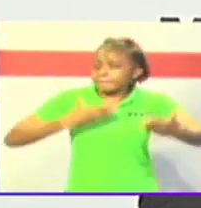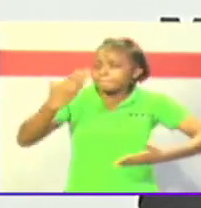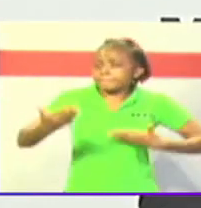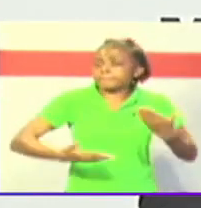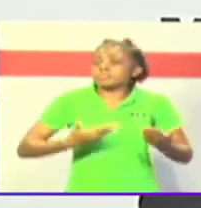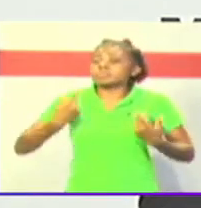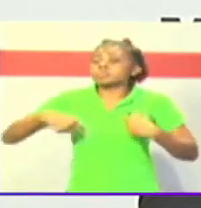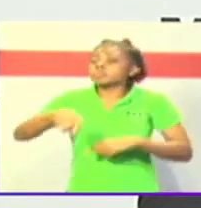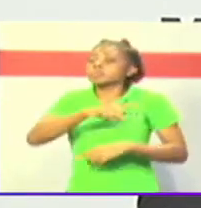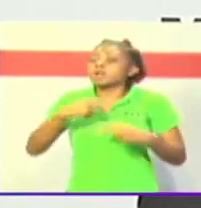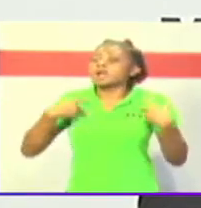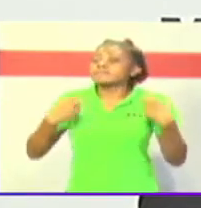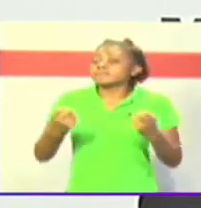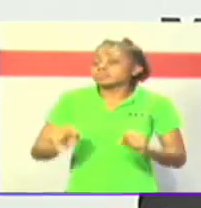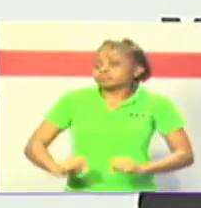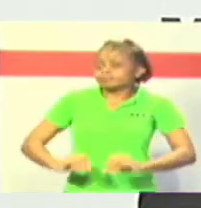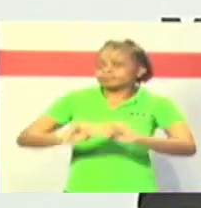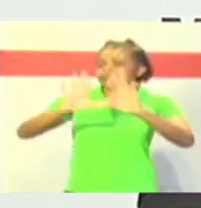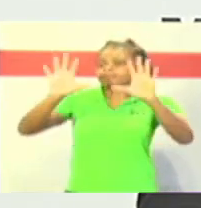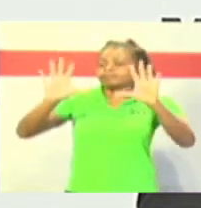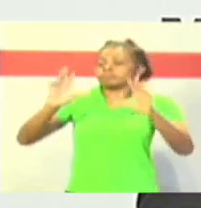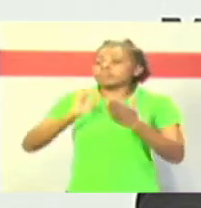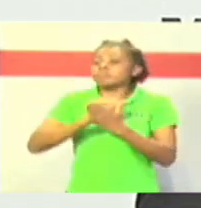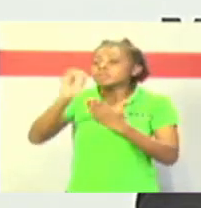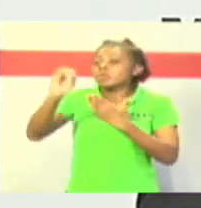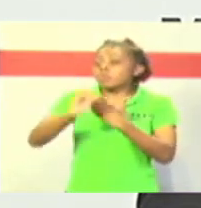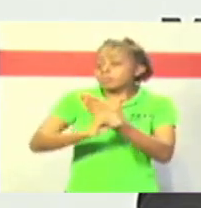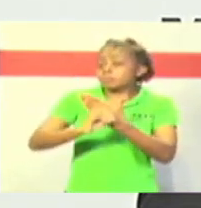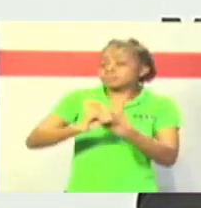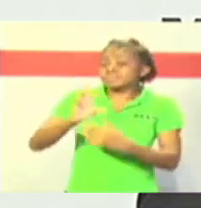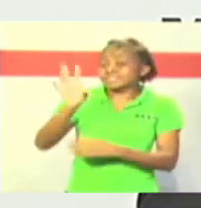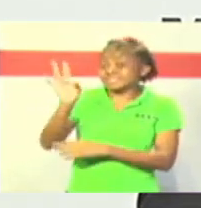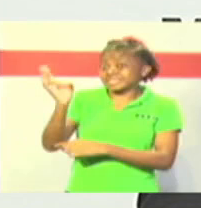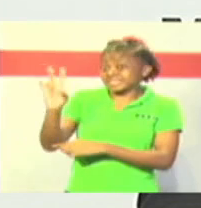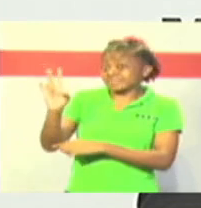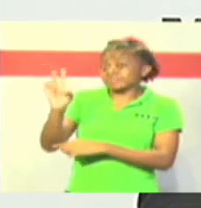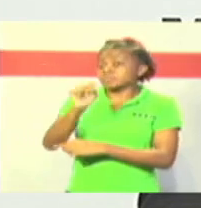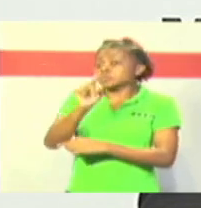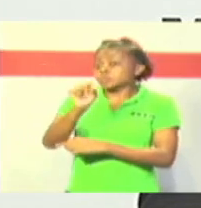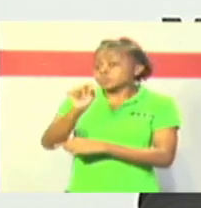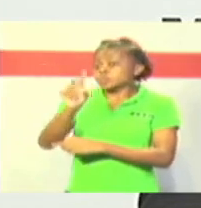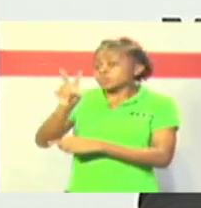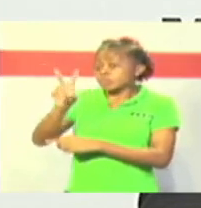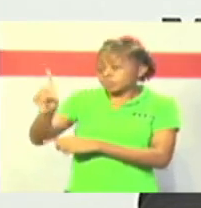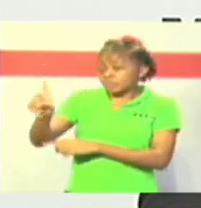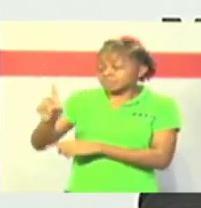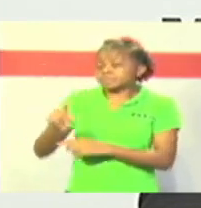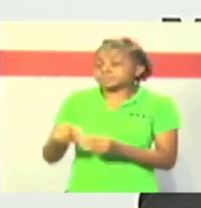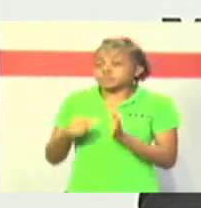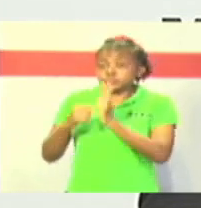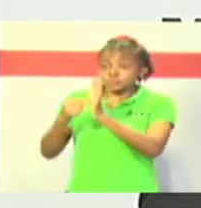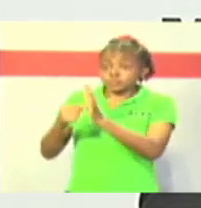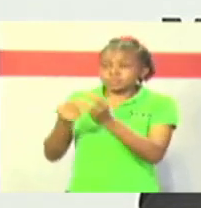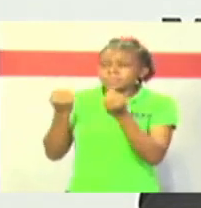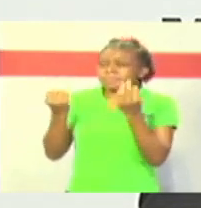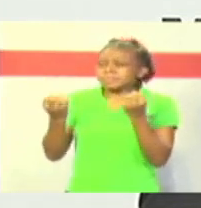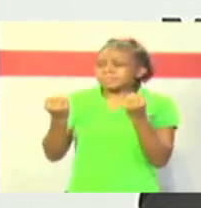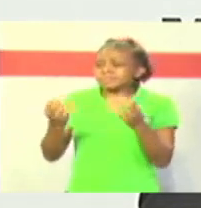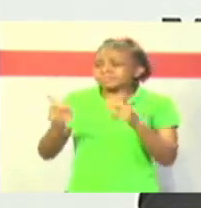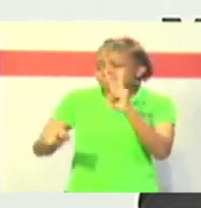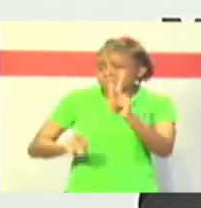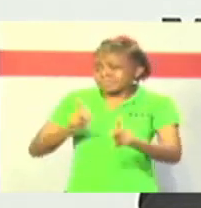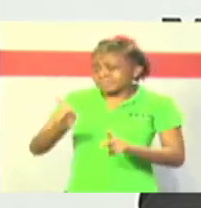COVID-19 update for October 17, 2021, please. It shows the total number of tests done in the public and